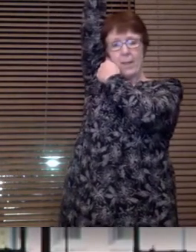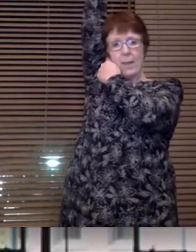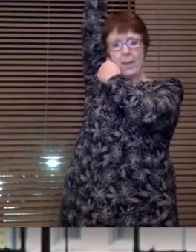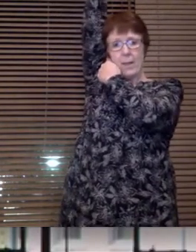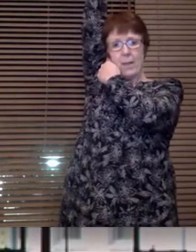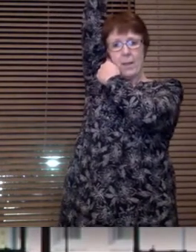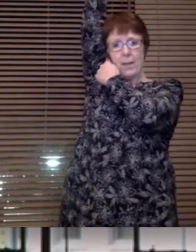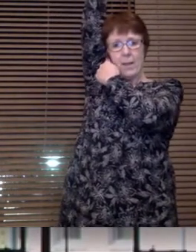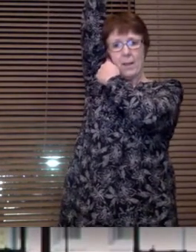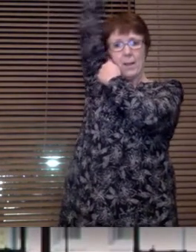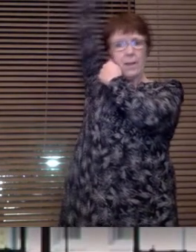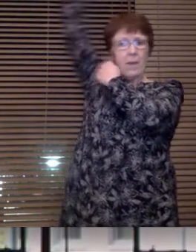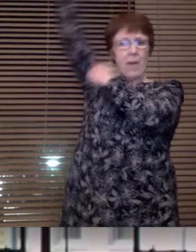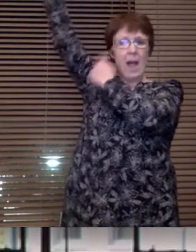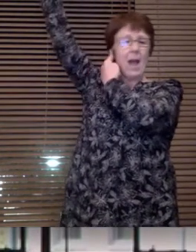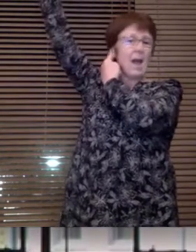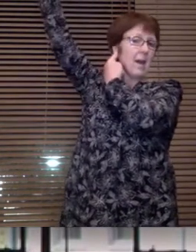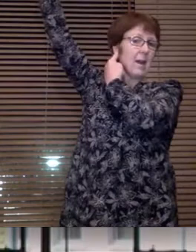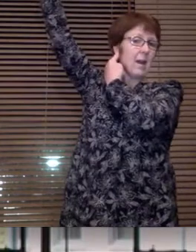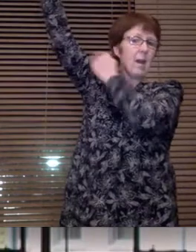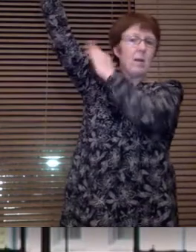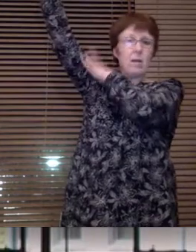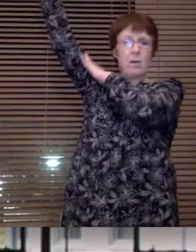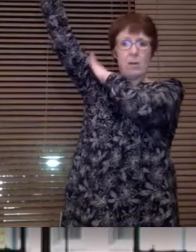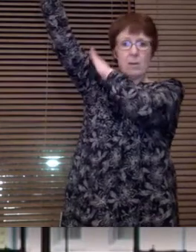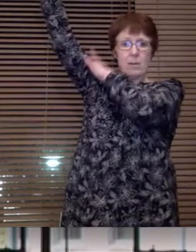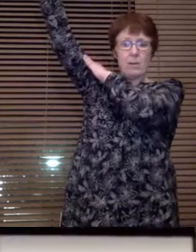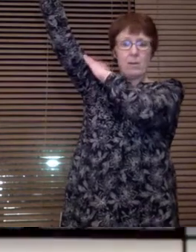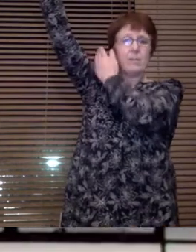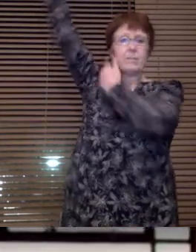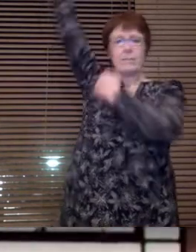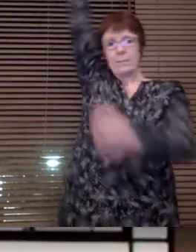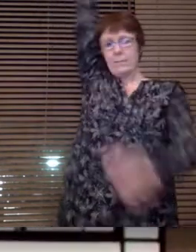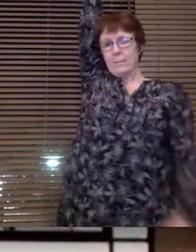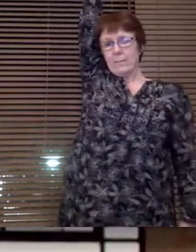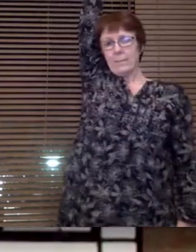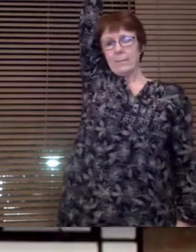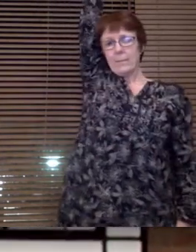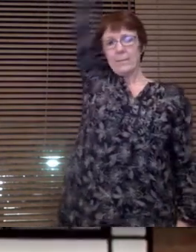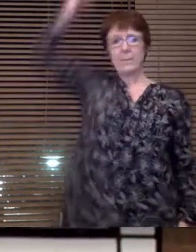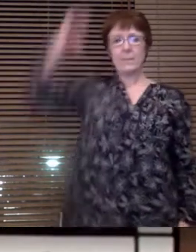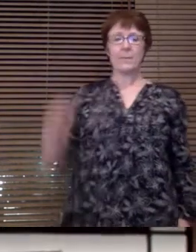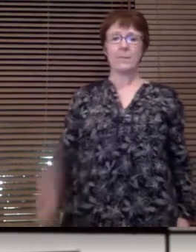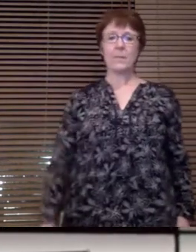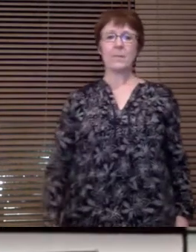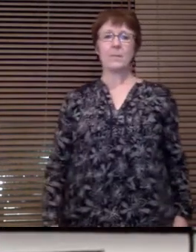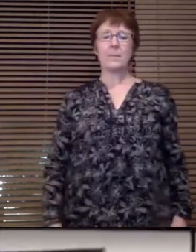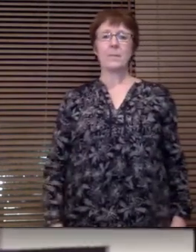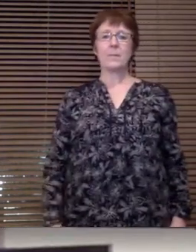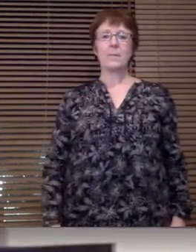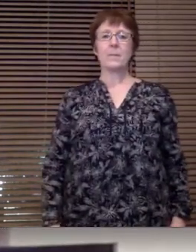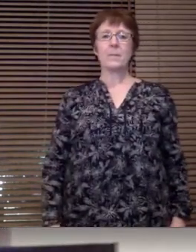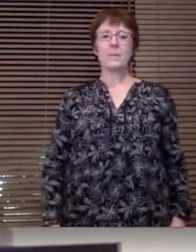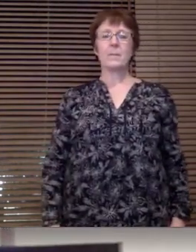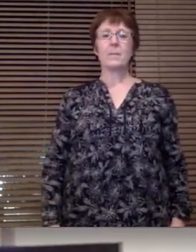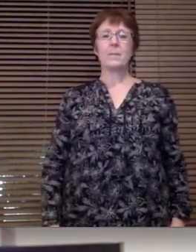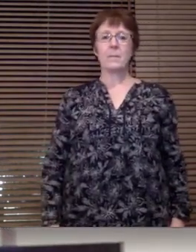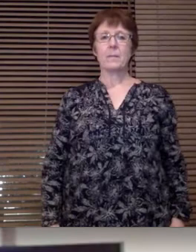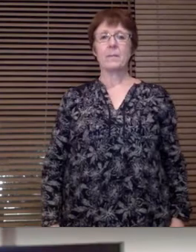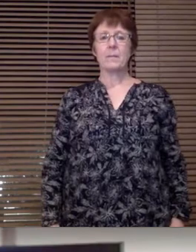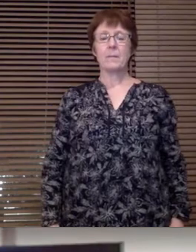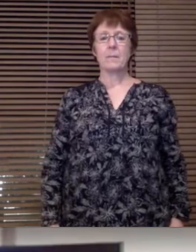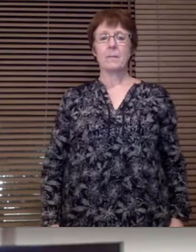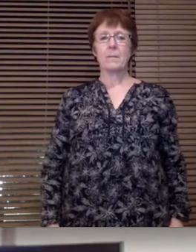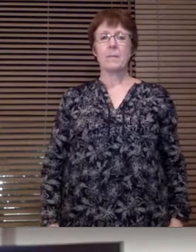rounded. And again, the whole time, the key point is activating the core. Like I say, I don't want to see you just leaning against the wall and not